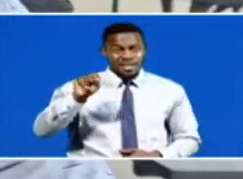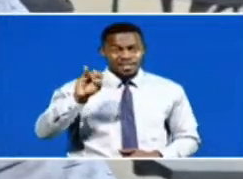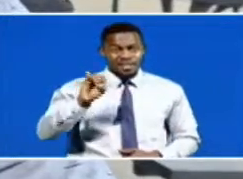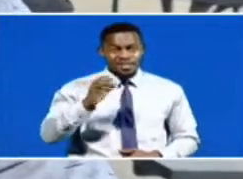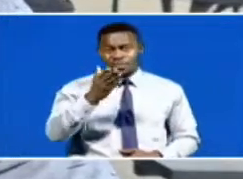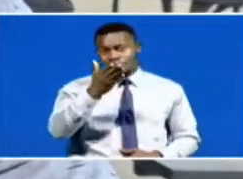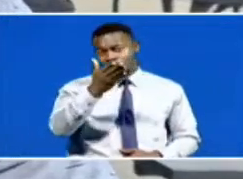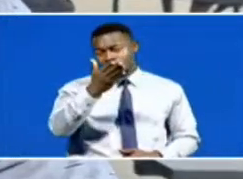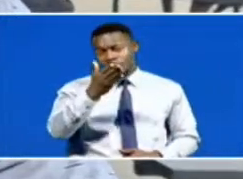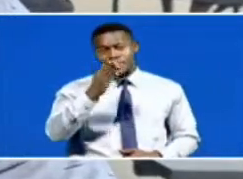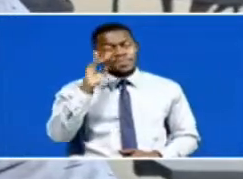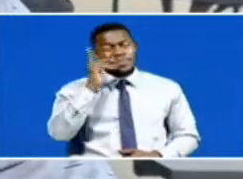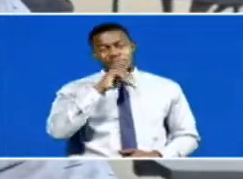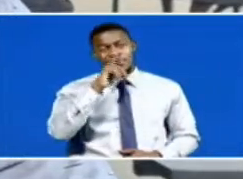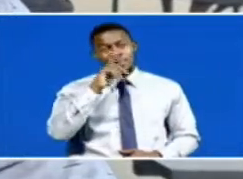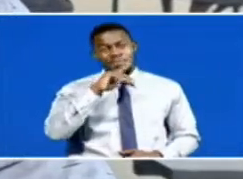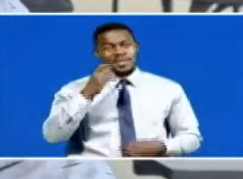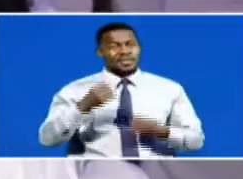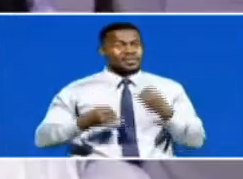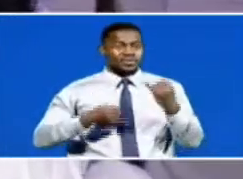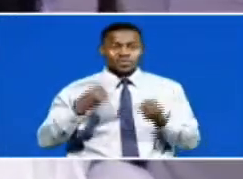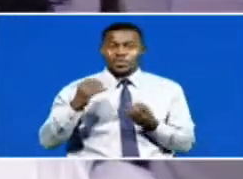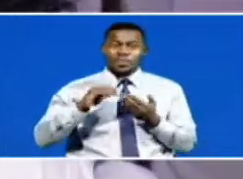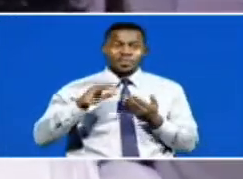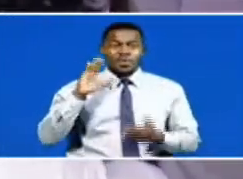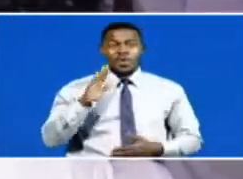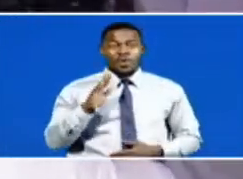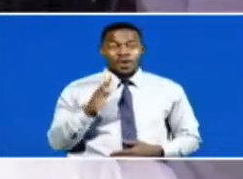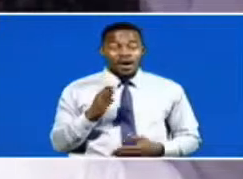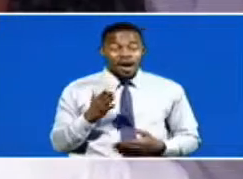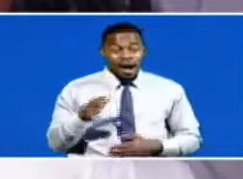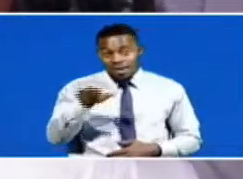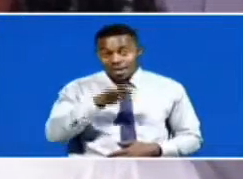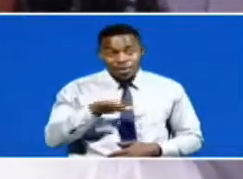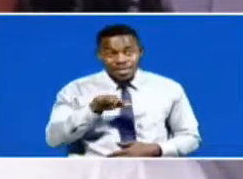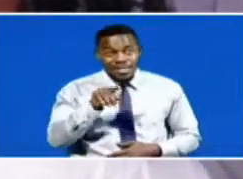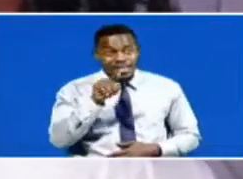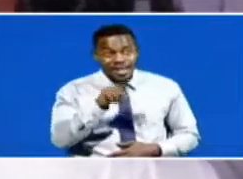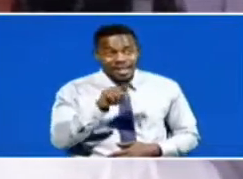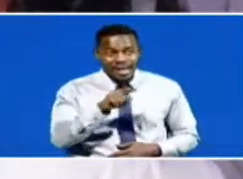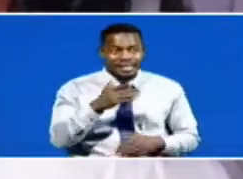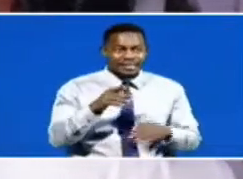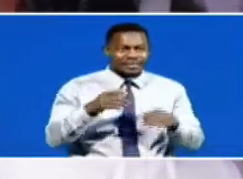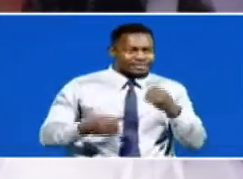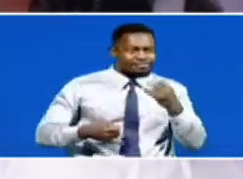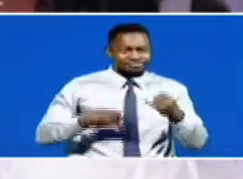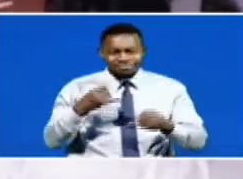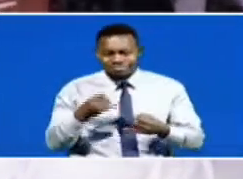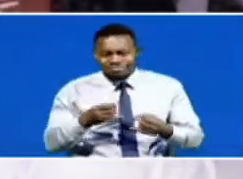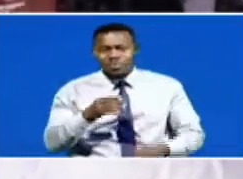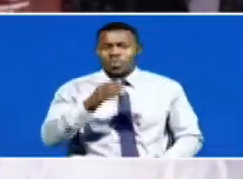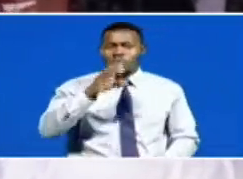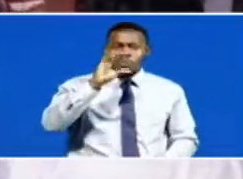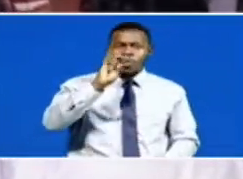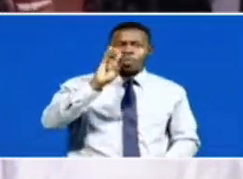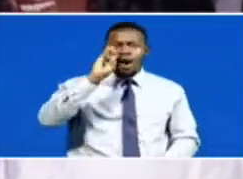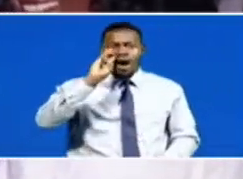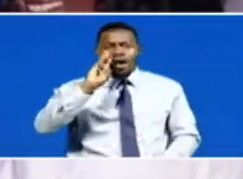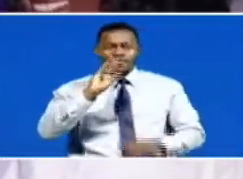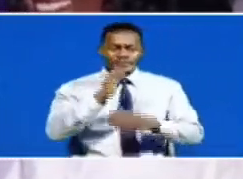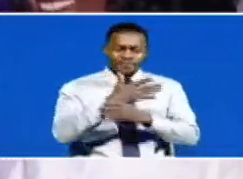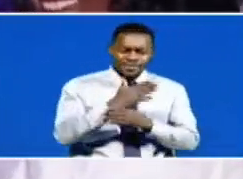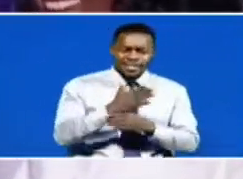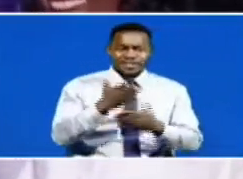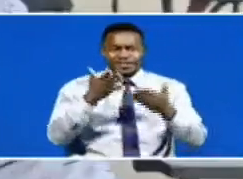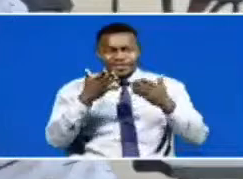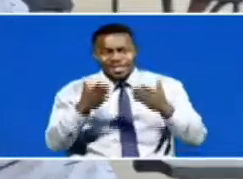is a home to the dolphins. This is where you will get to take a ride on a glass boat, feed on the fish.